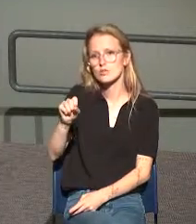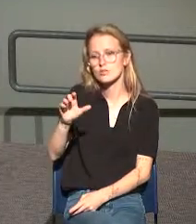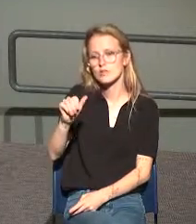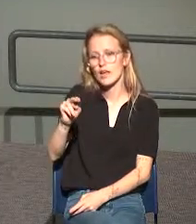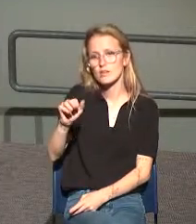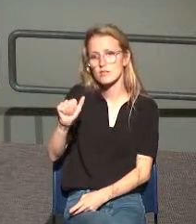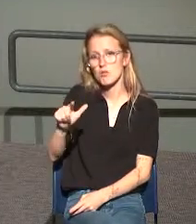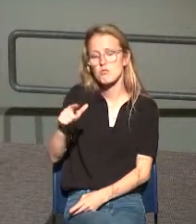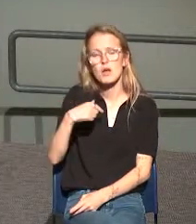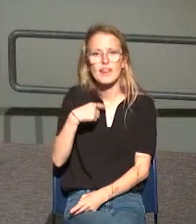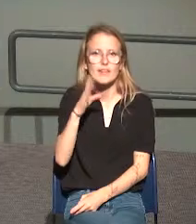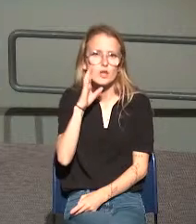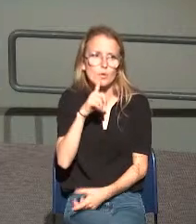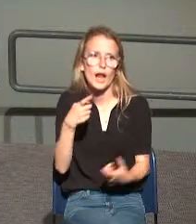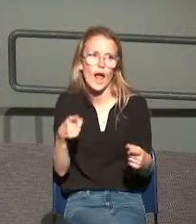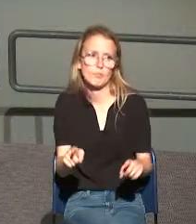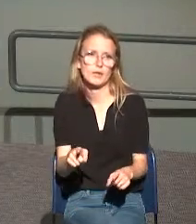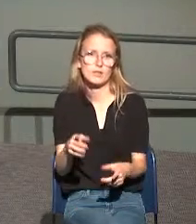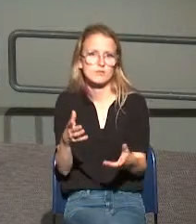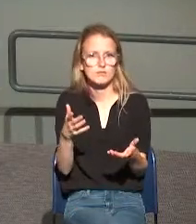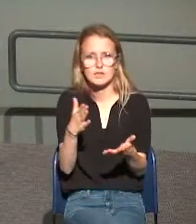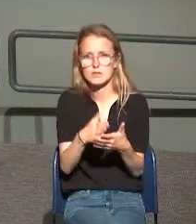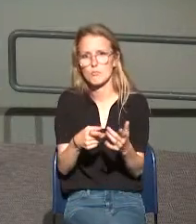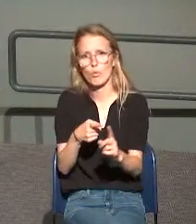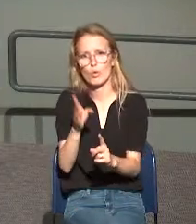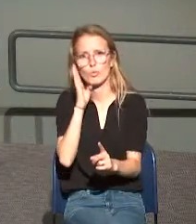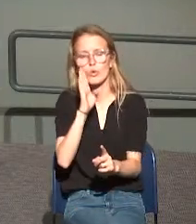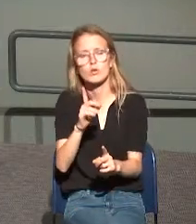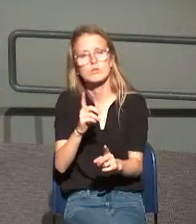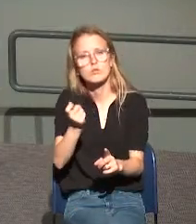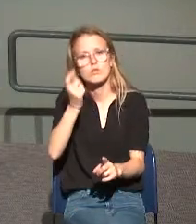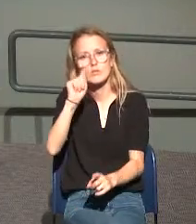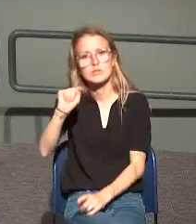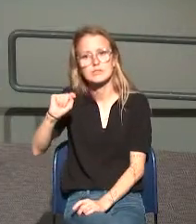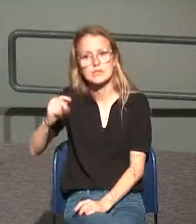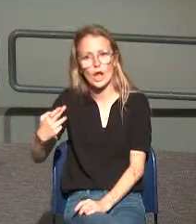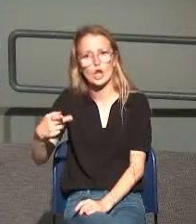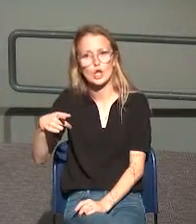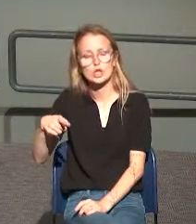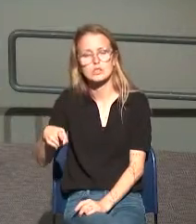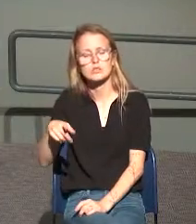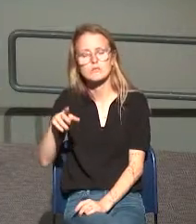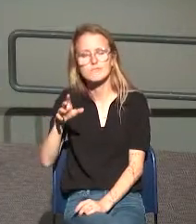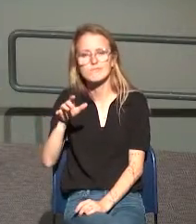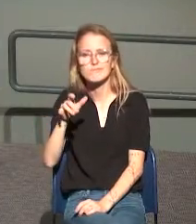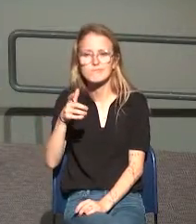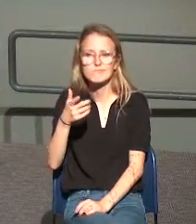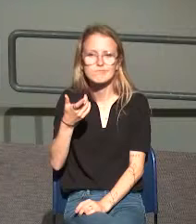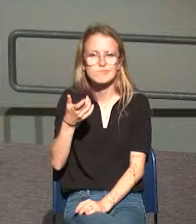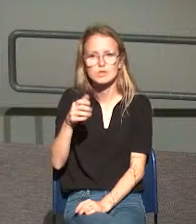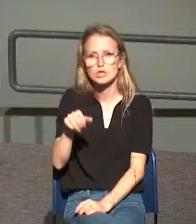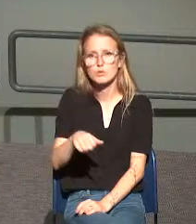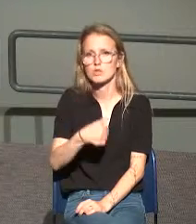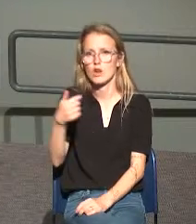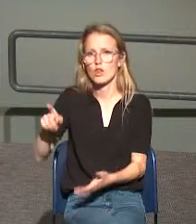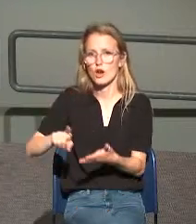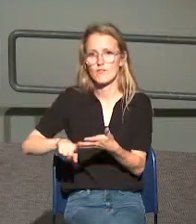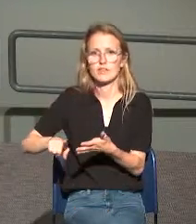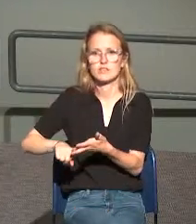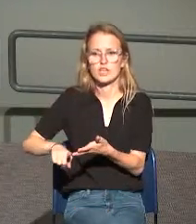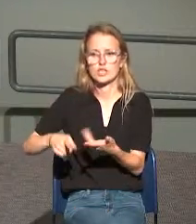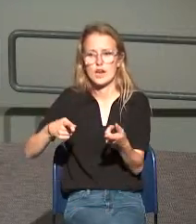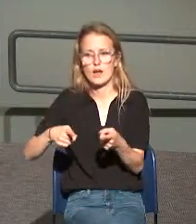sooner or later, but tailhook was starting to. There was another investigation that was